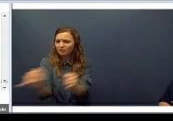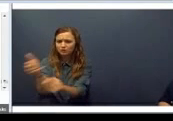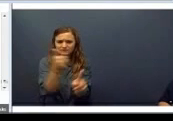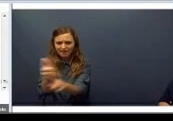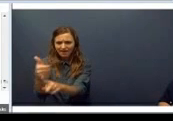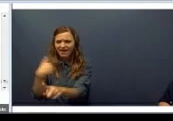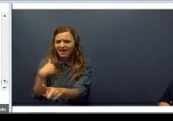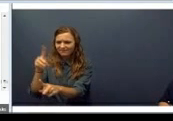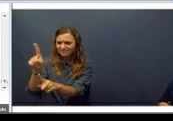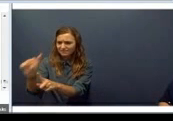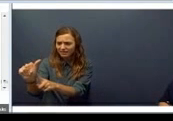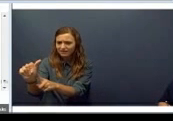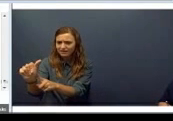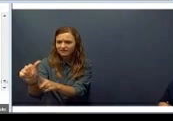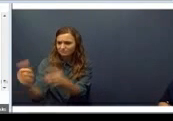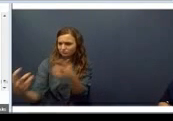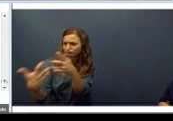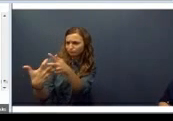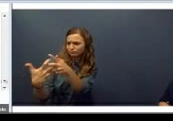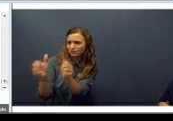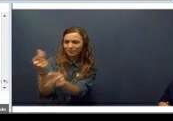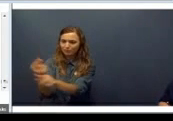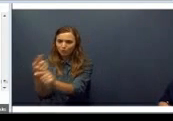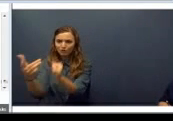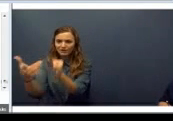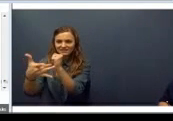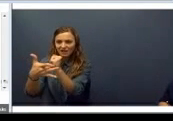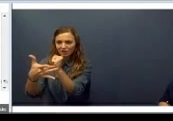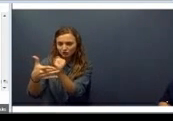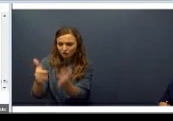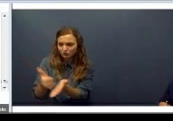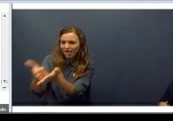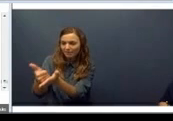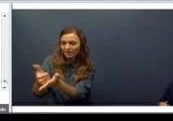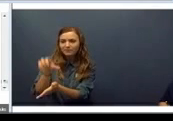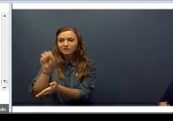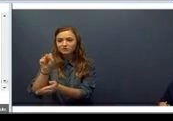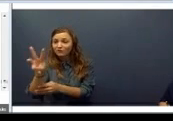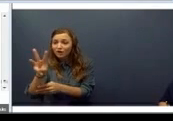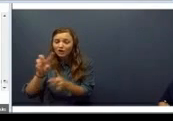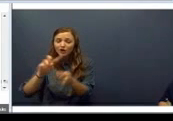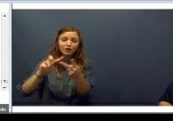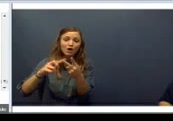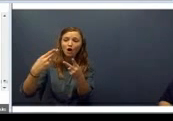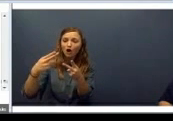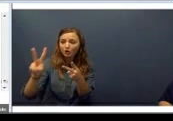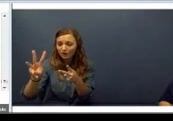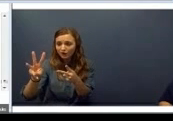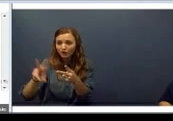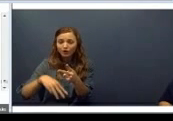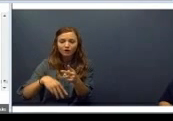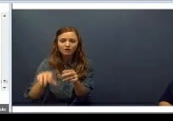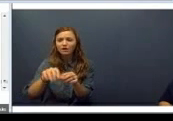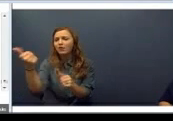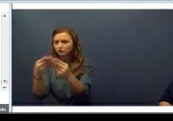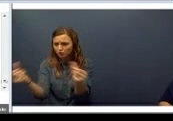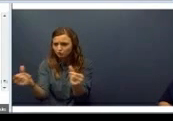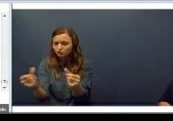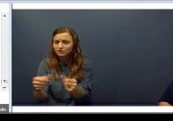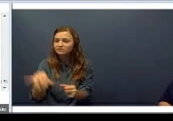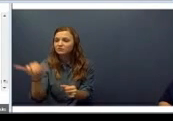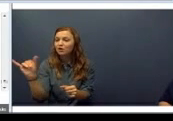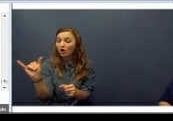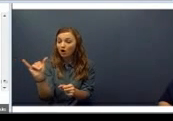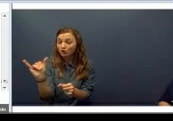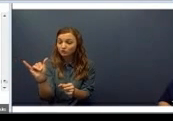with individuals with disabilities on matching them up with the right technology and software and hardware solutions,